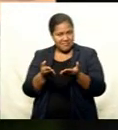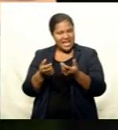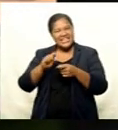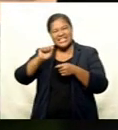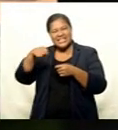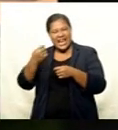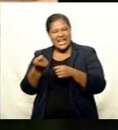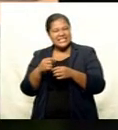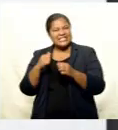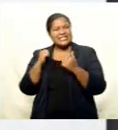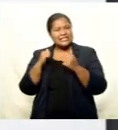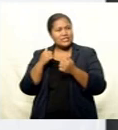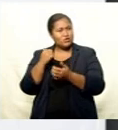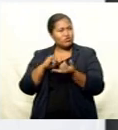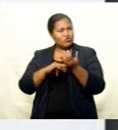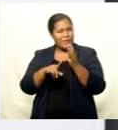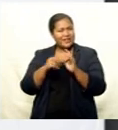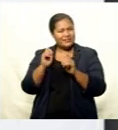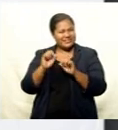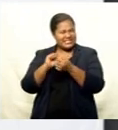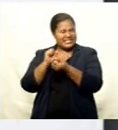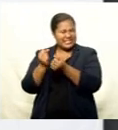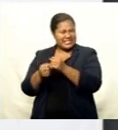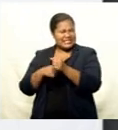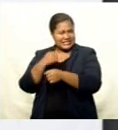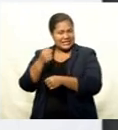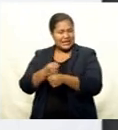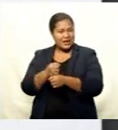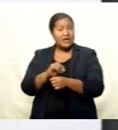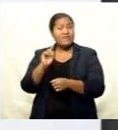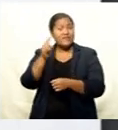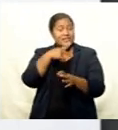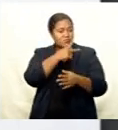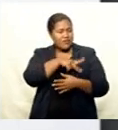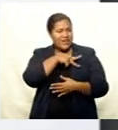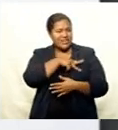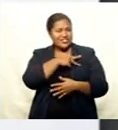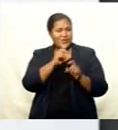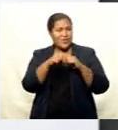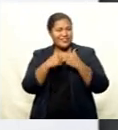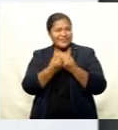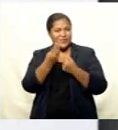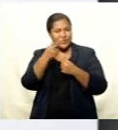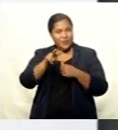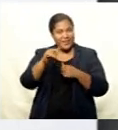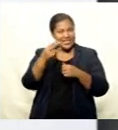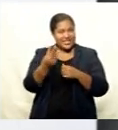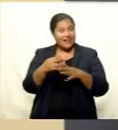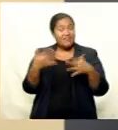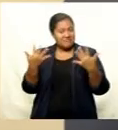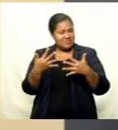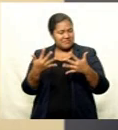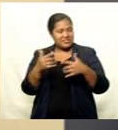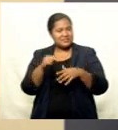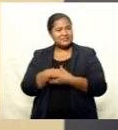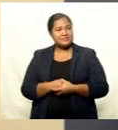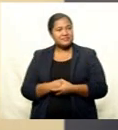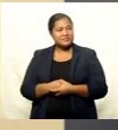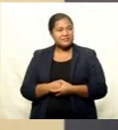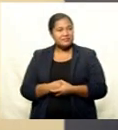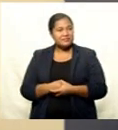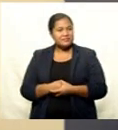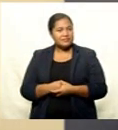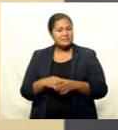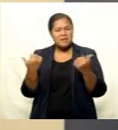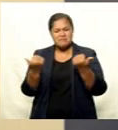season. It's the first professional contract for the 23-year-old, and he is eager to learn. There's